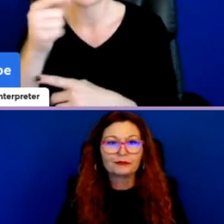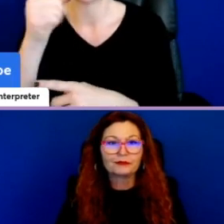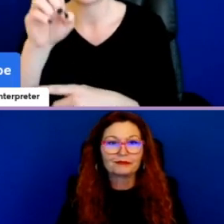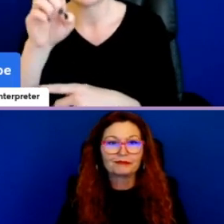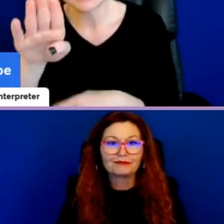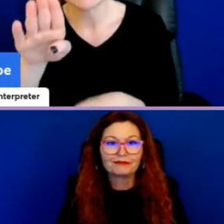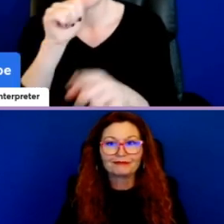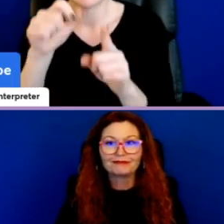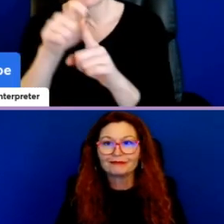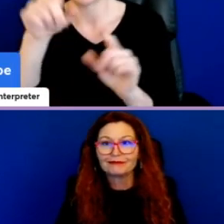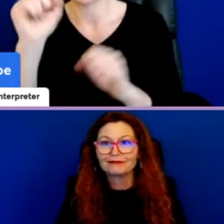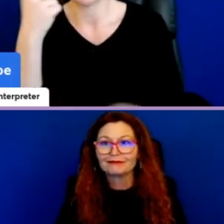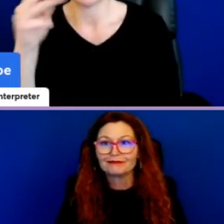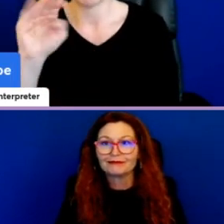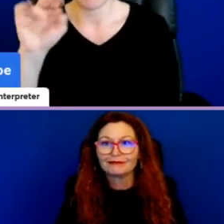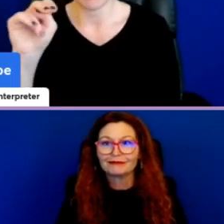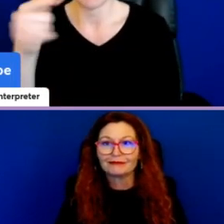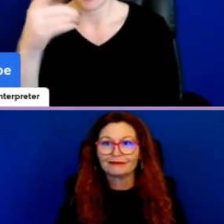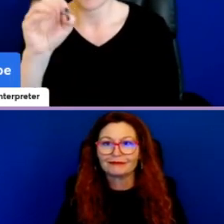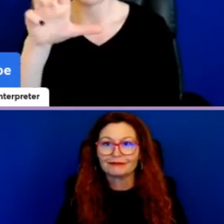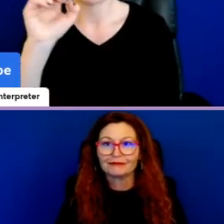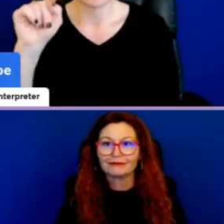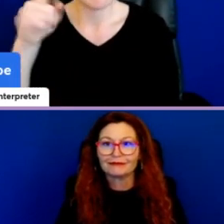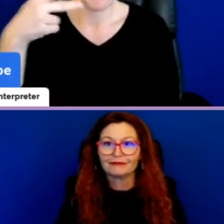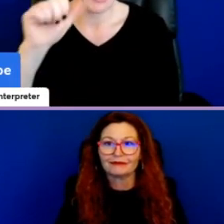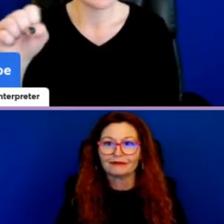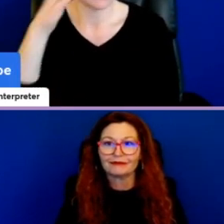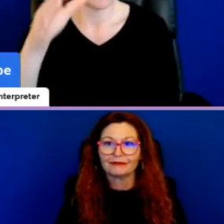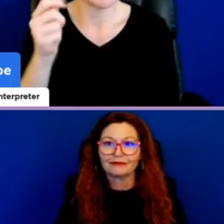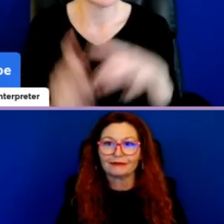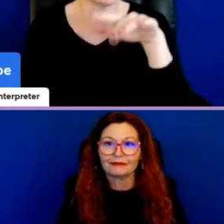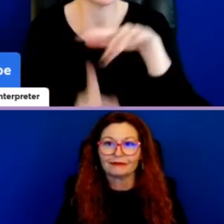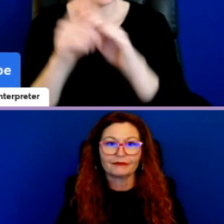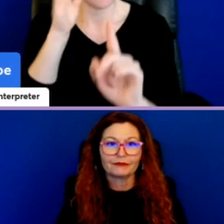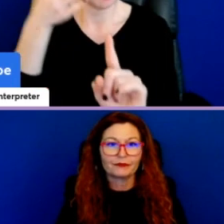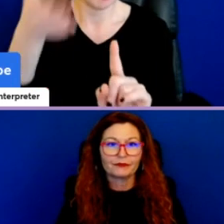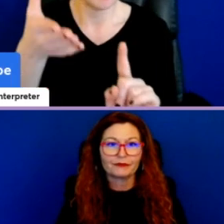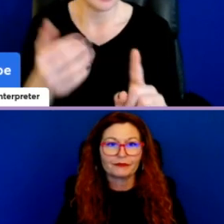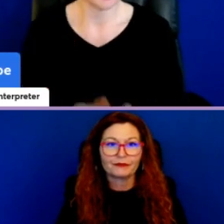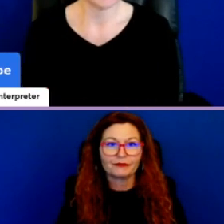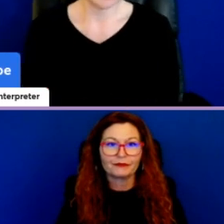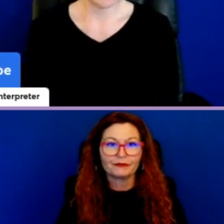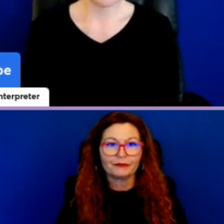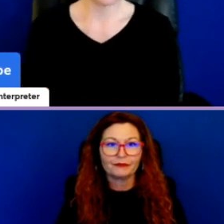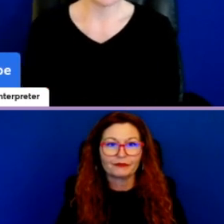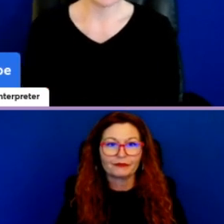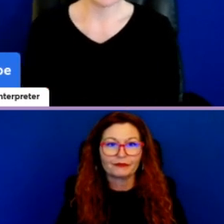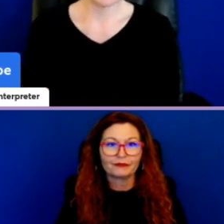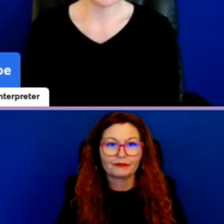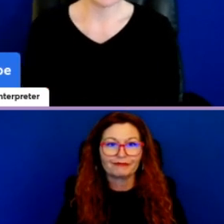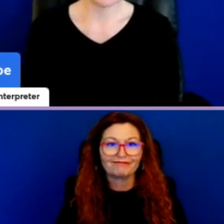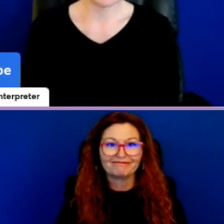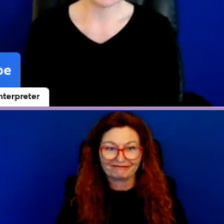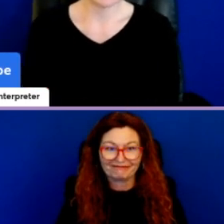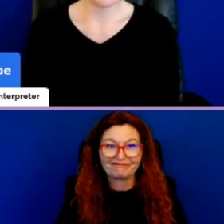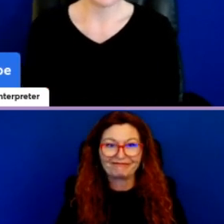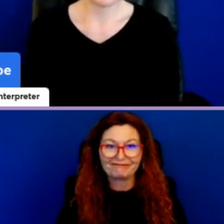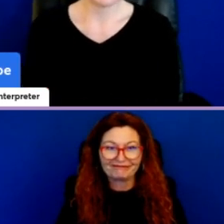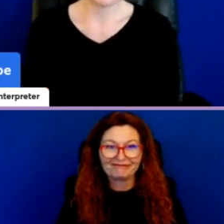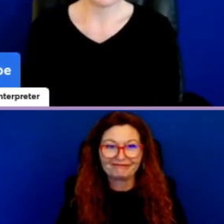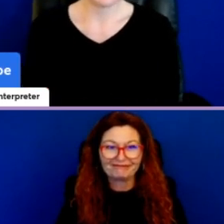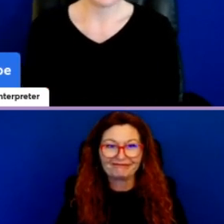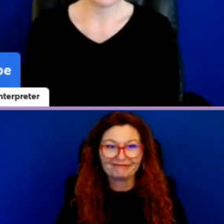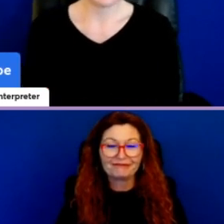The password is going to be Mongo root pass. That's going to get rendered in here. And that's pretty much it from a